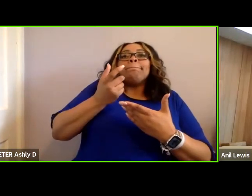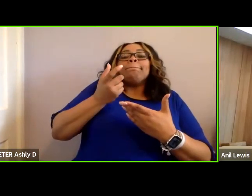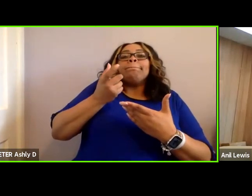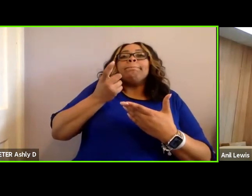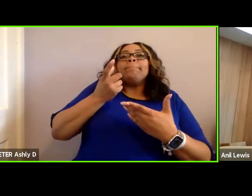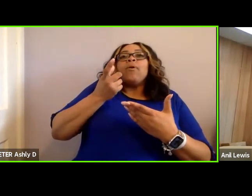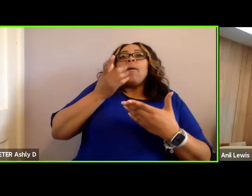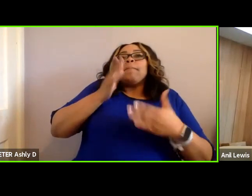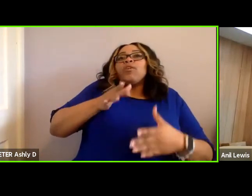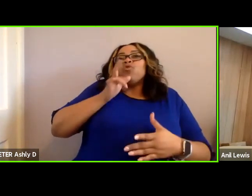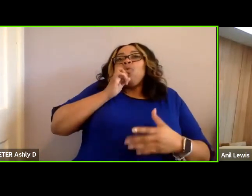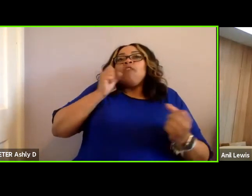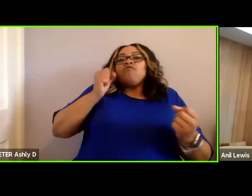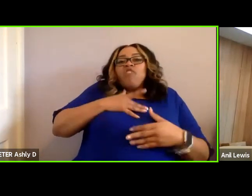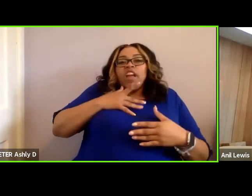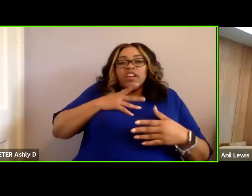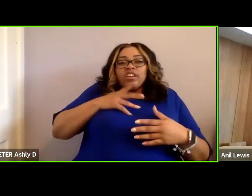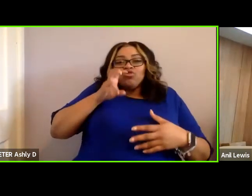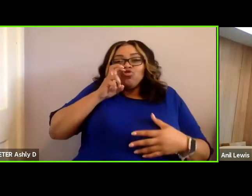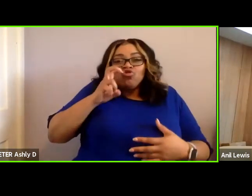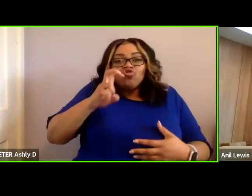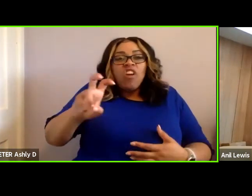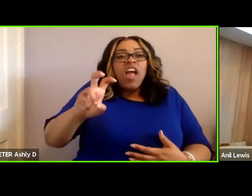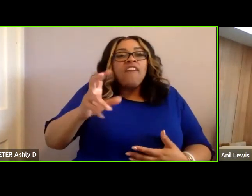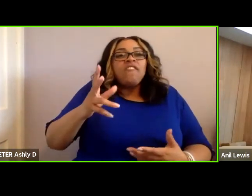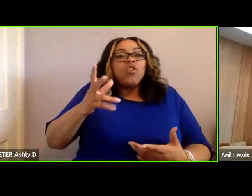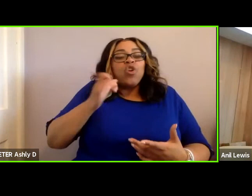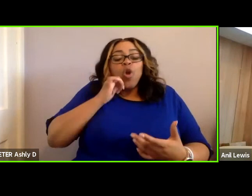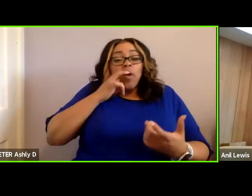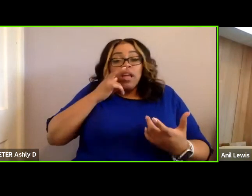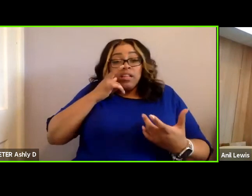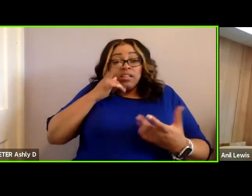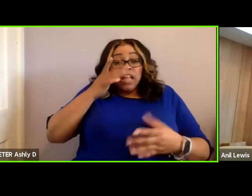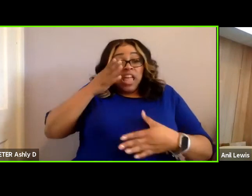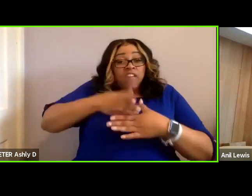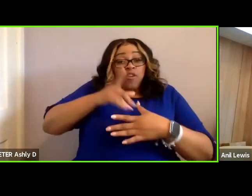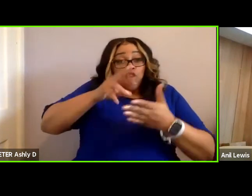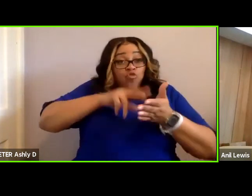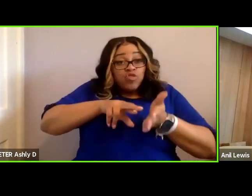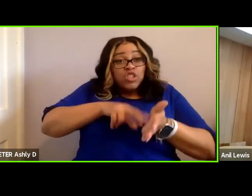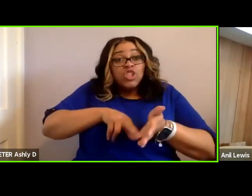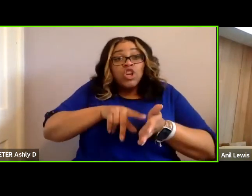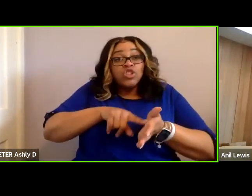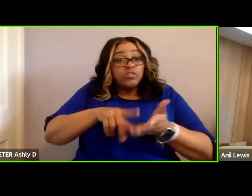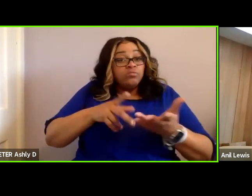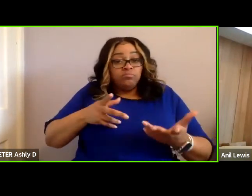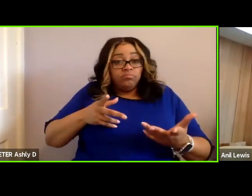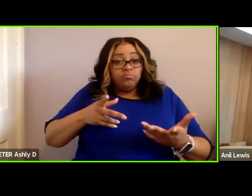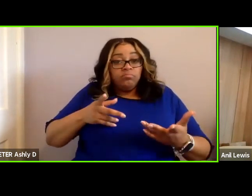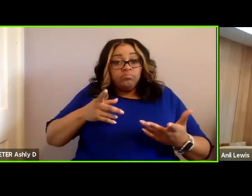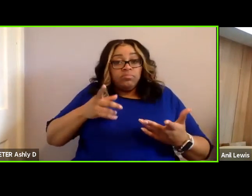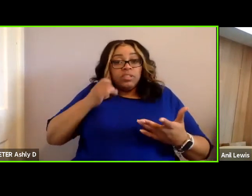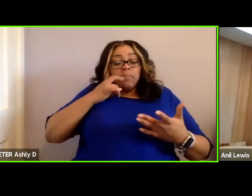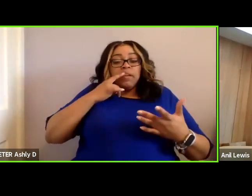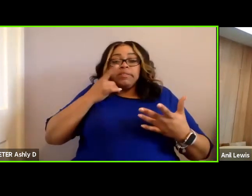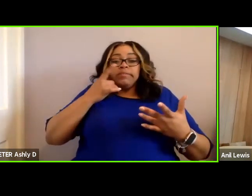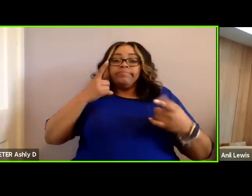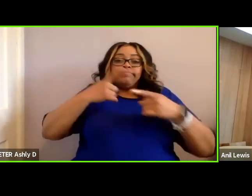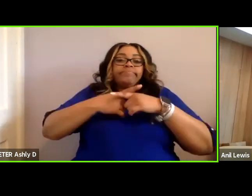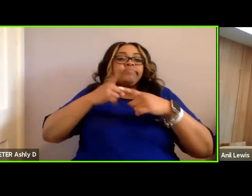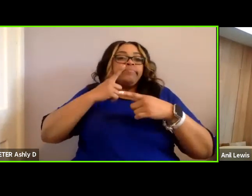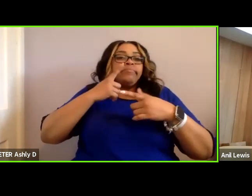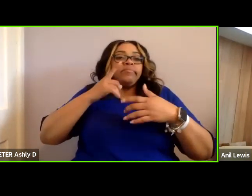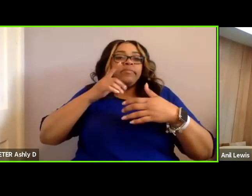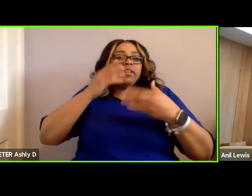afraid to travel. And you don't want that to interfere with your research in a way that may dispel the validity of an